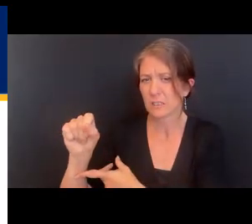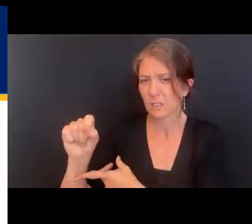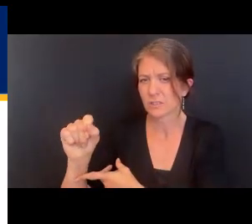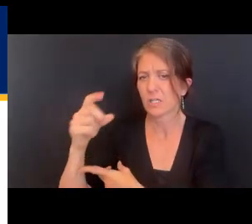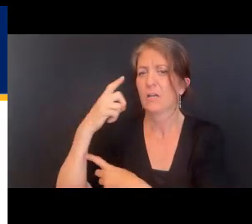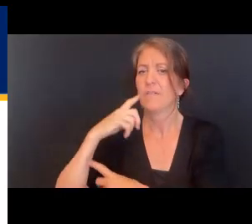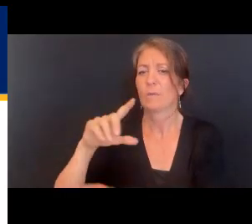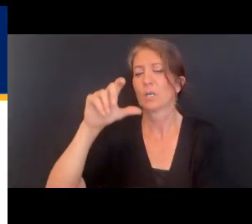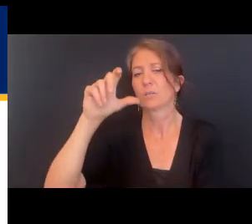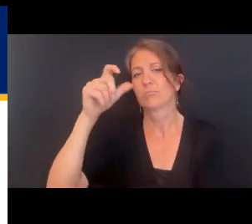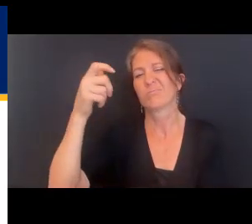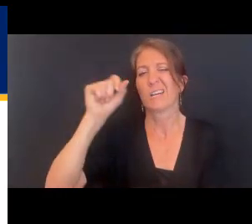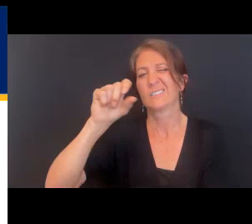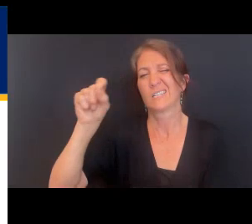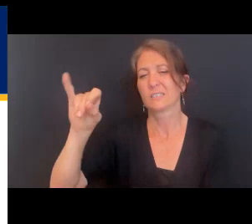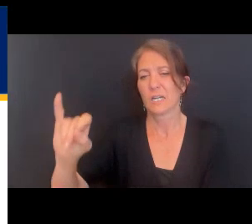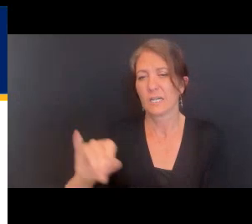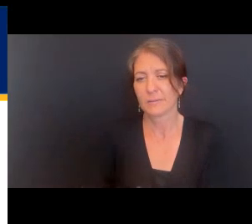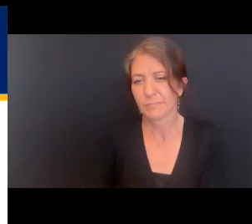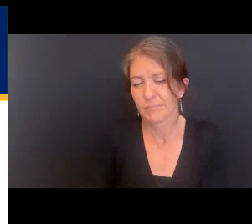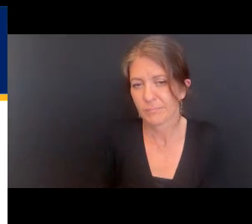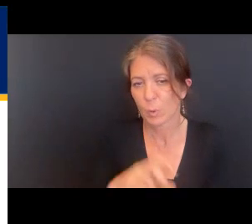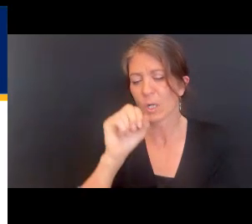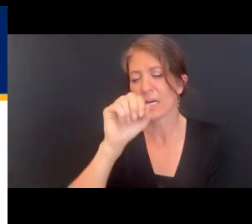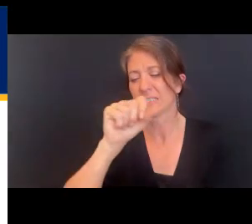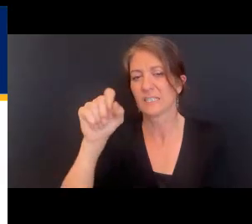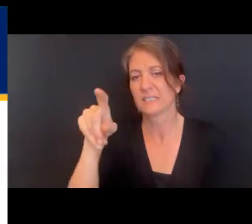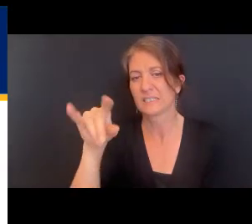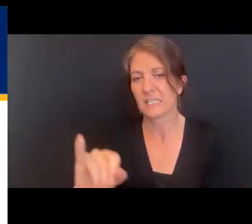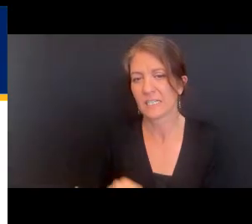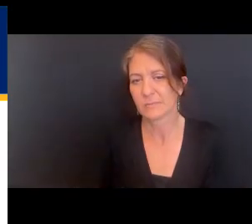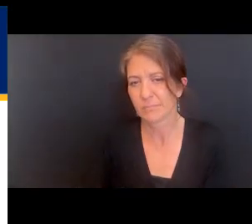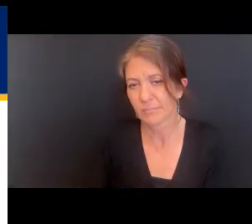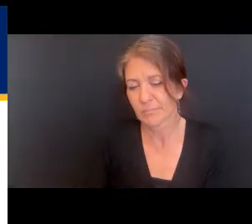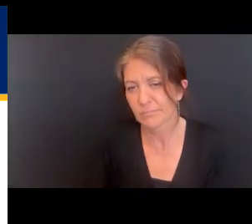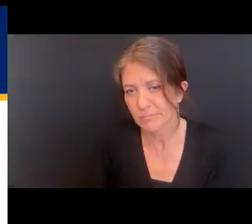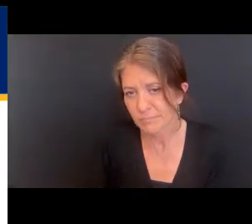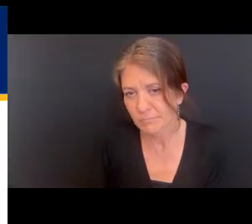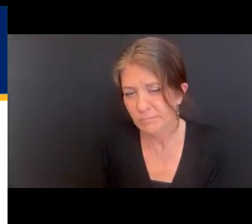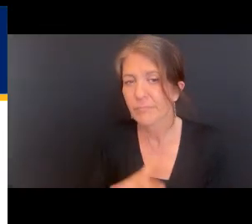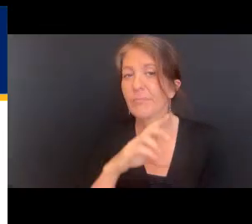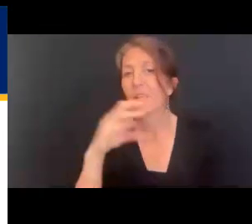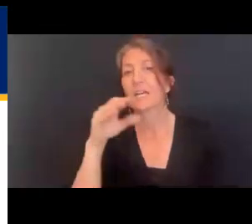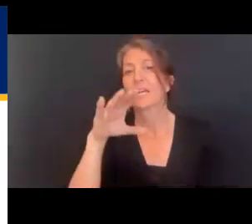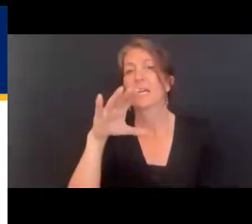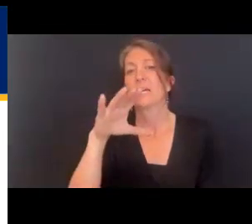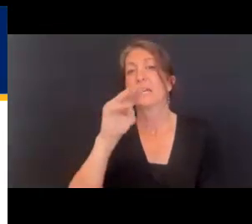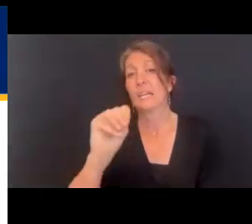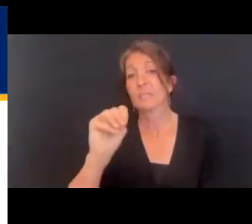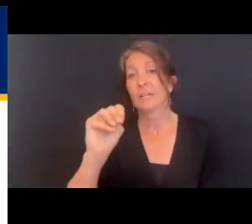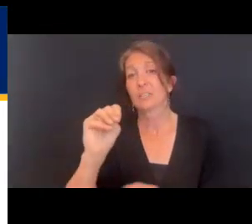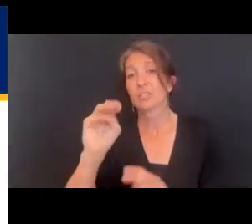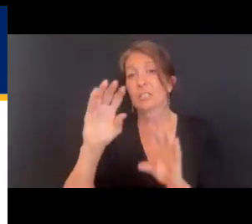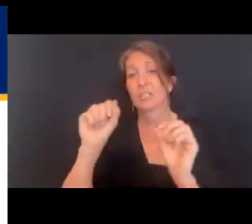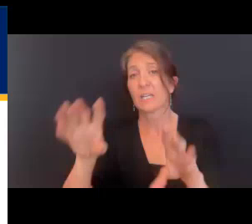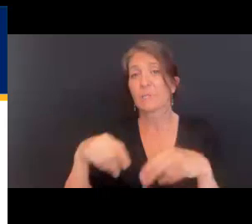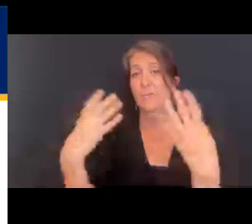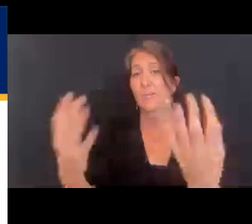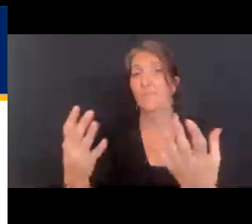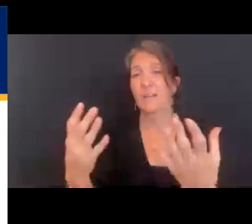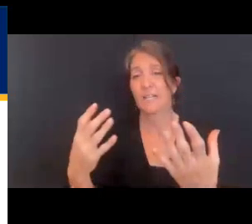application. Administrative case management assistance can be provided at any time during the individual's 365-day